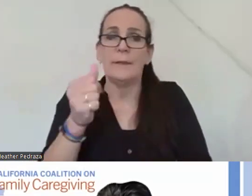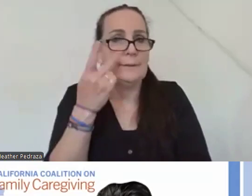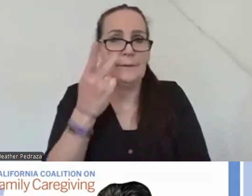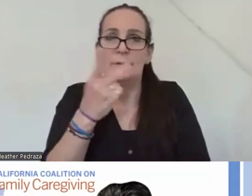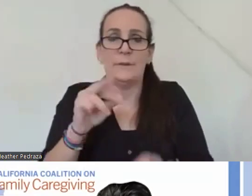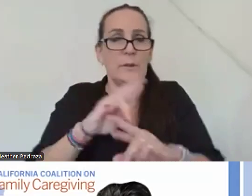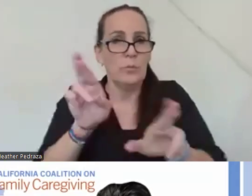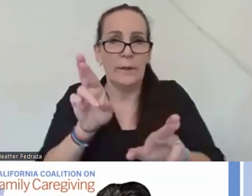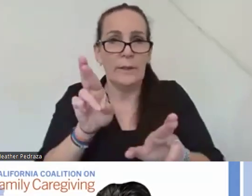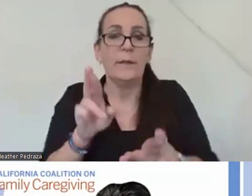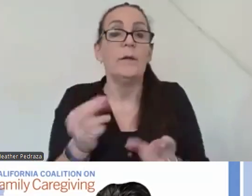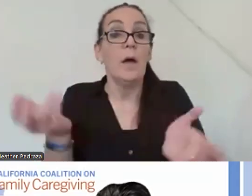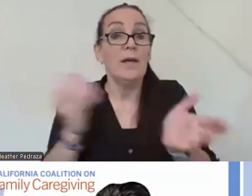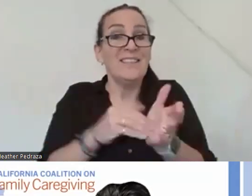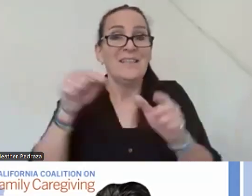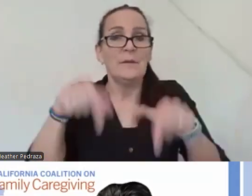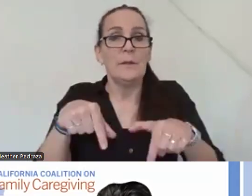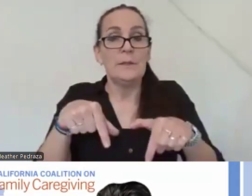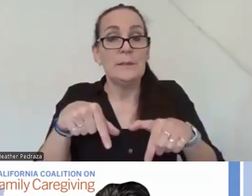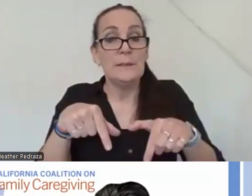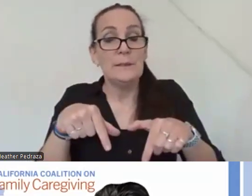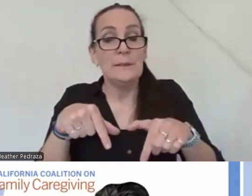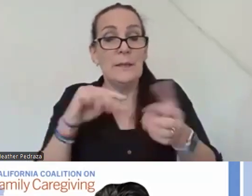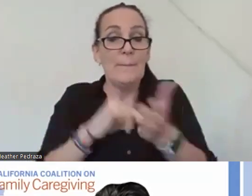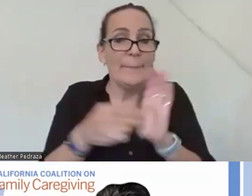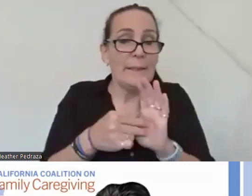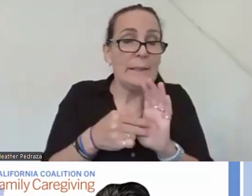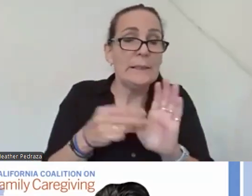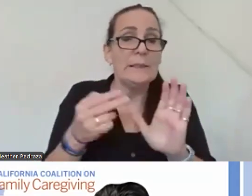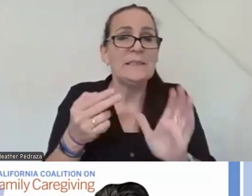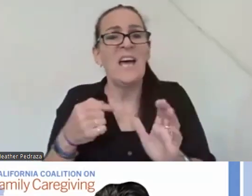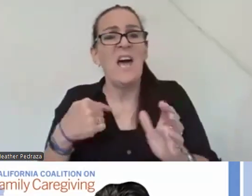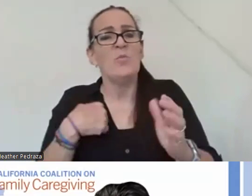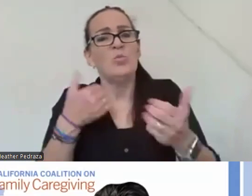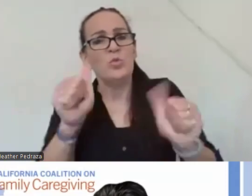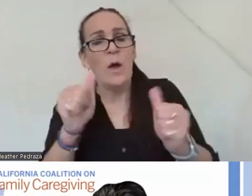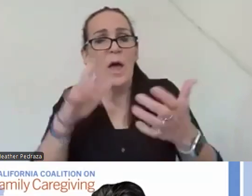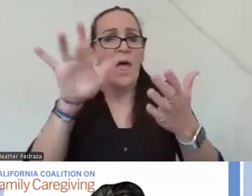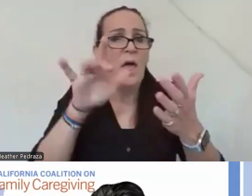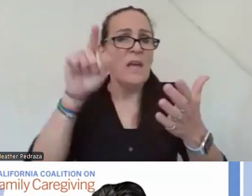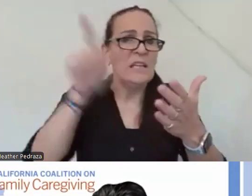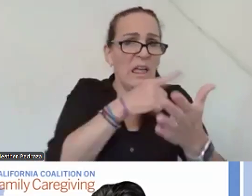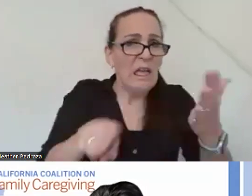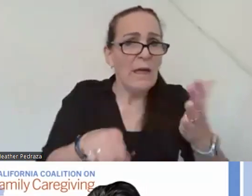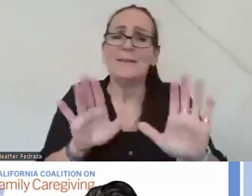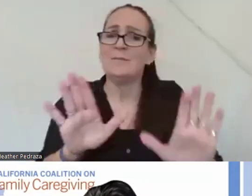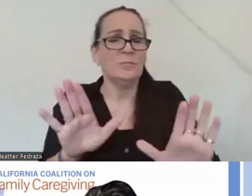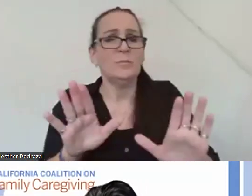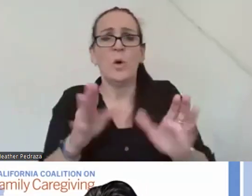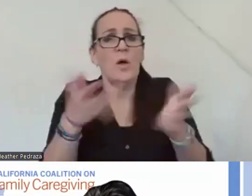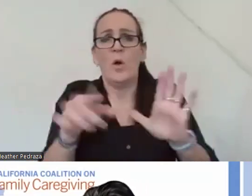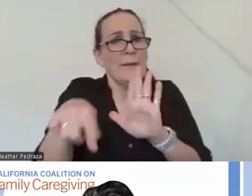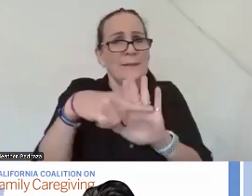So again, this is only meant to be, I'm not trying to criticize, but it's a respectful observation